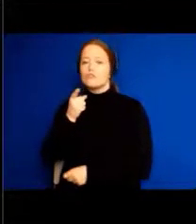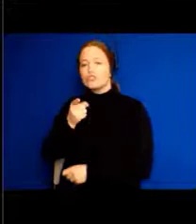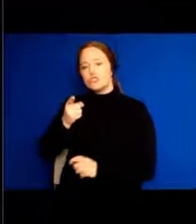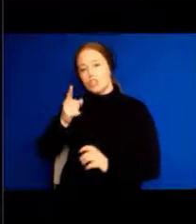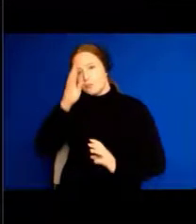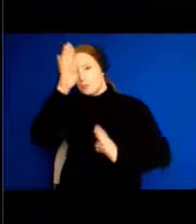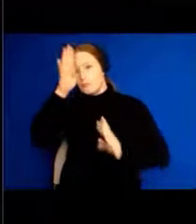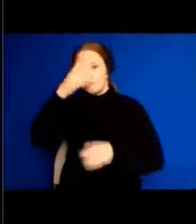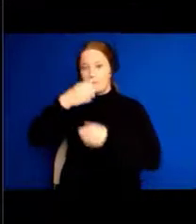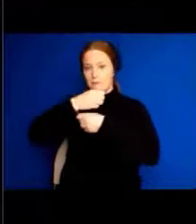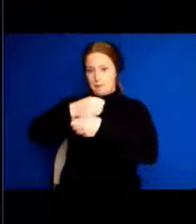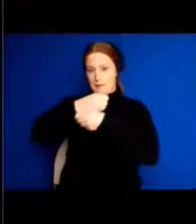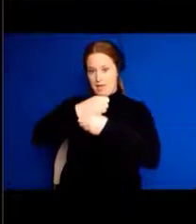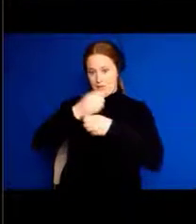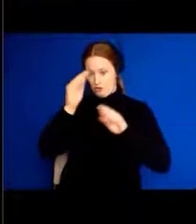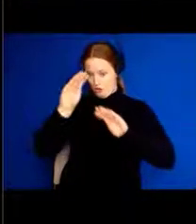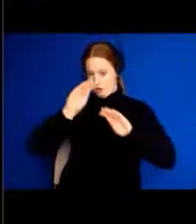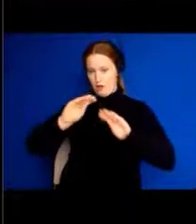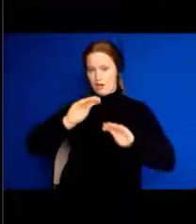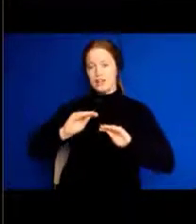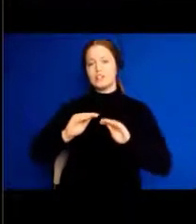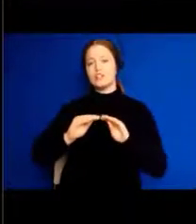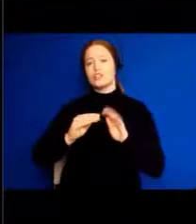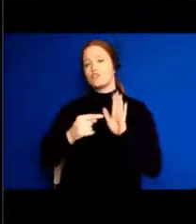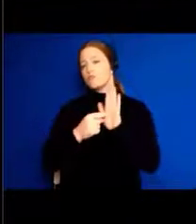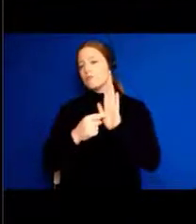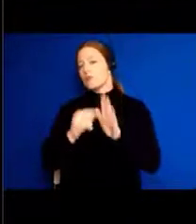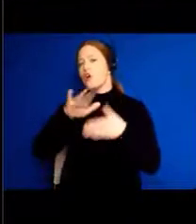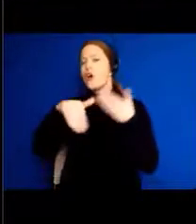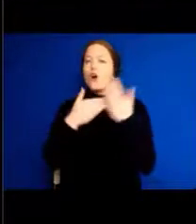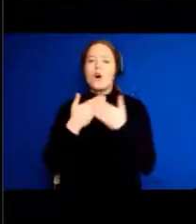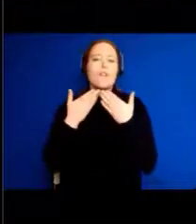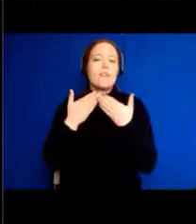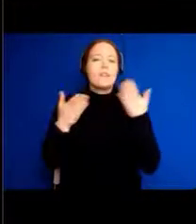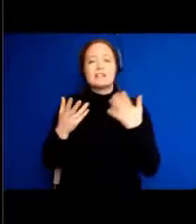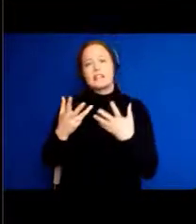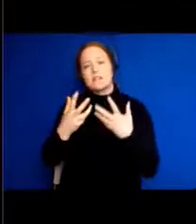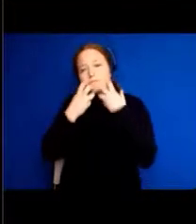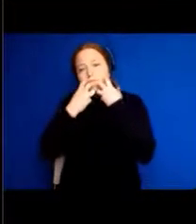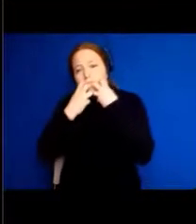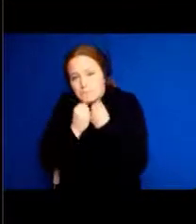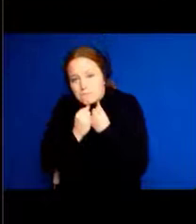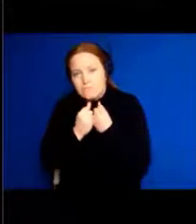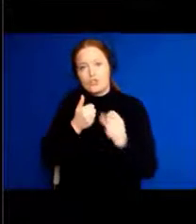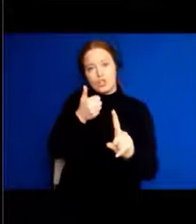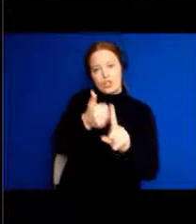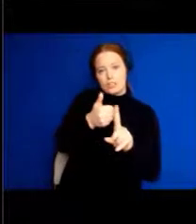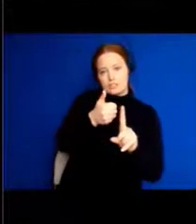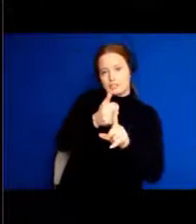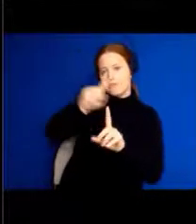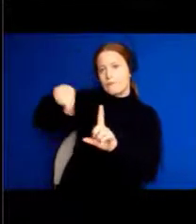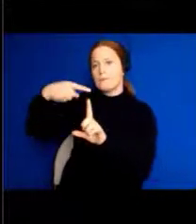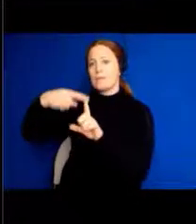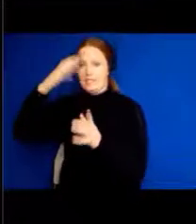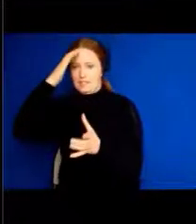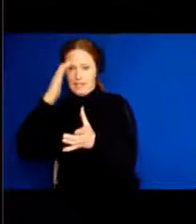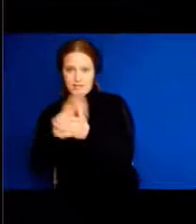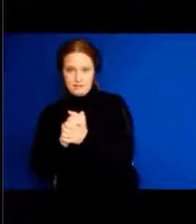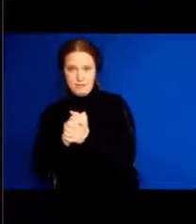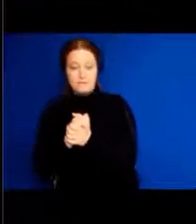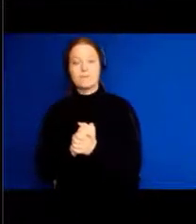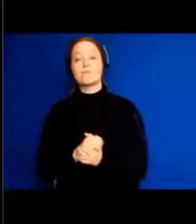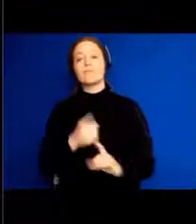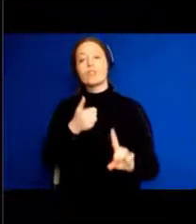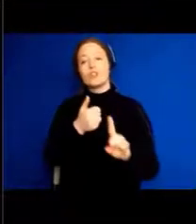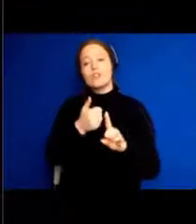can see she has used a variety of natural materials here. There was fresh moss and some